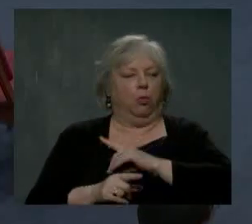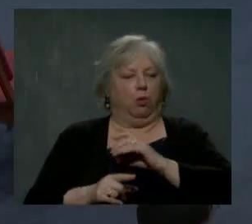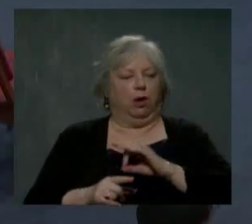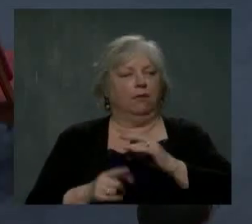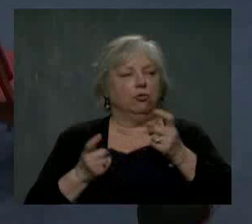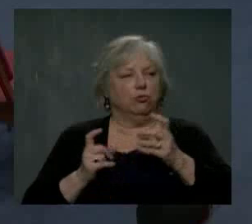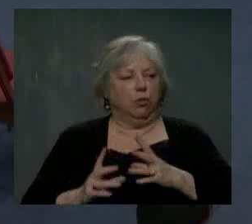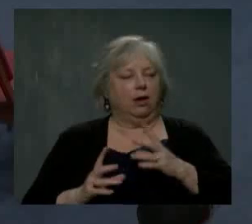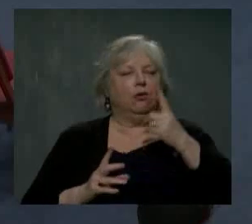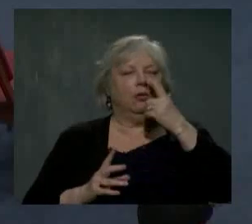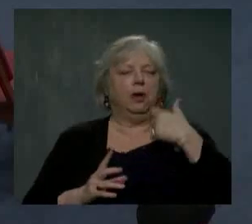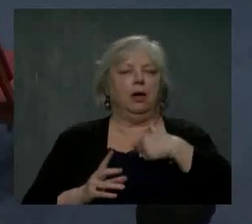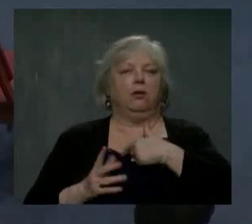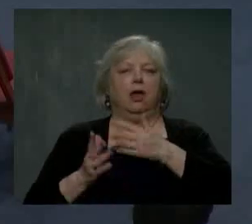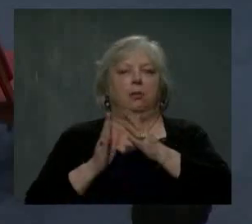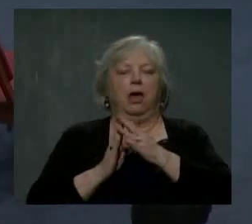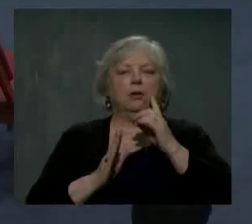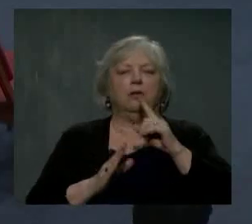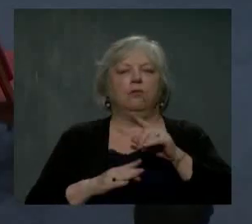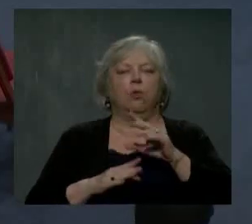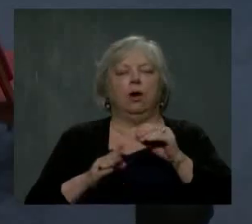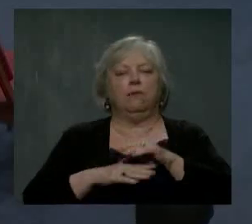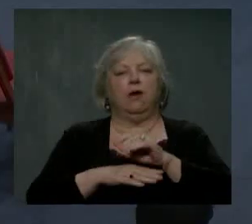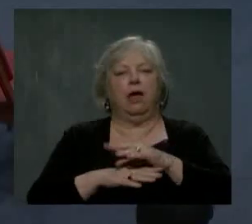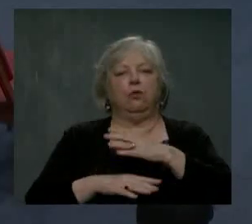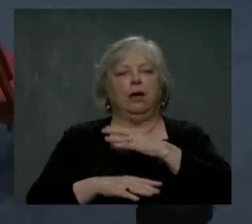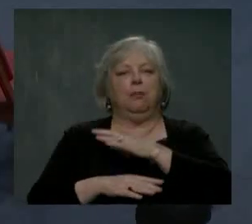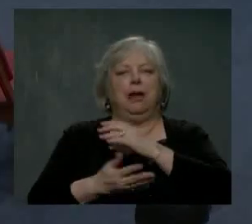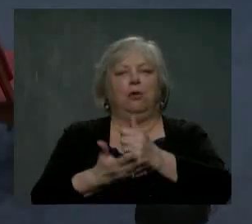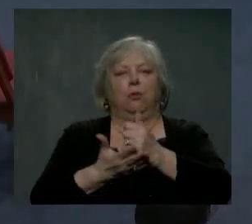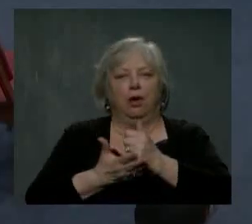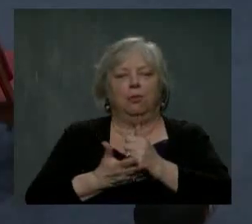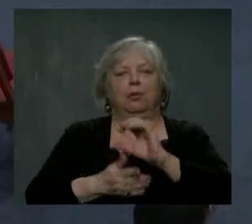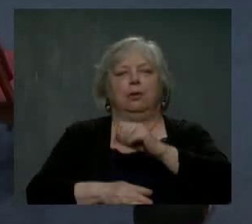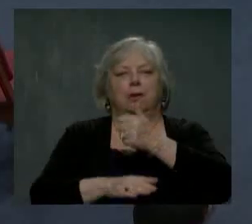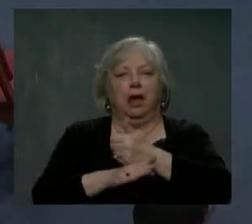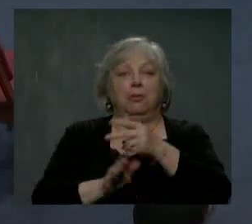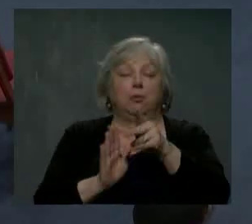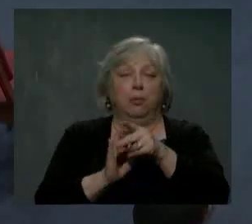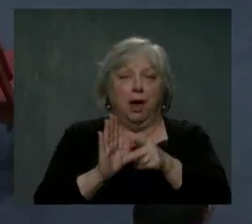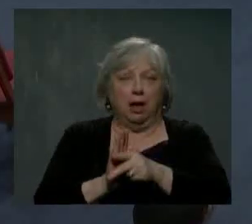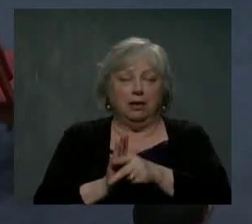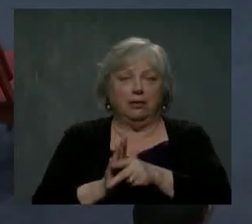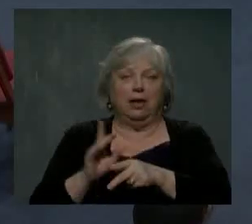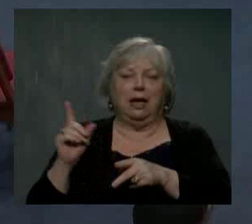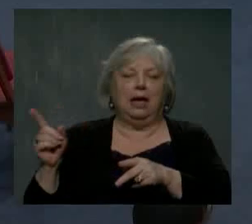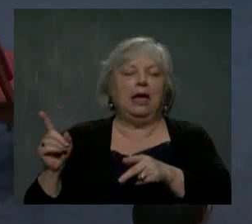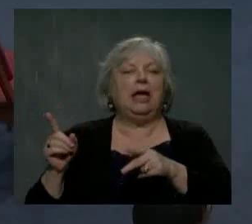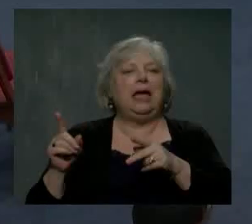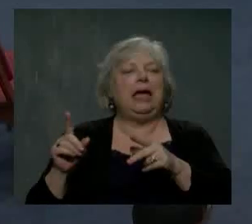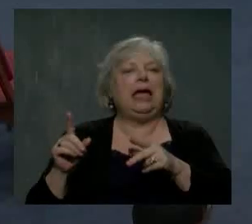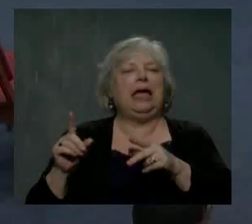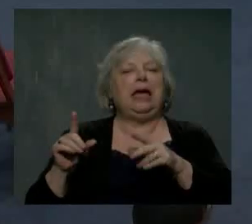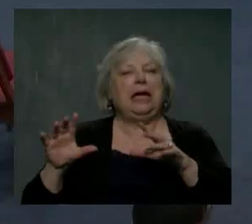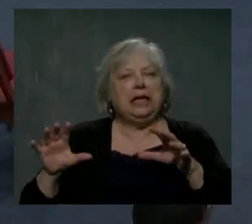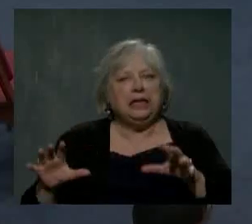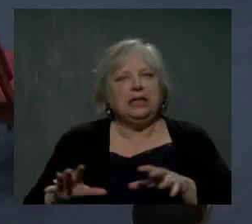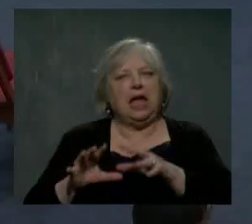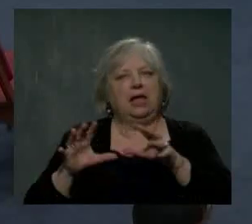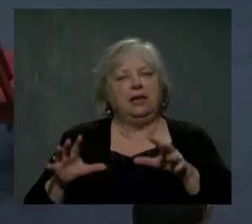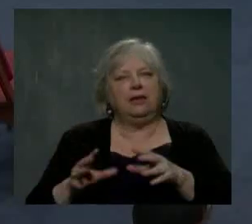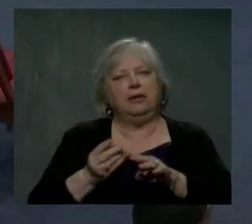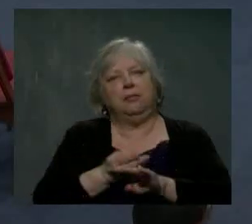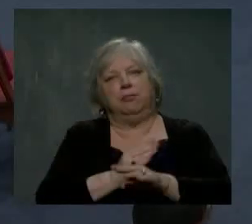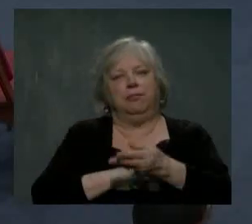advisory committee to assist us in establishing policy. Mr. Moore carries out policy. I'm asking for us